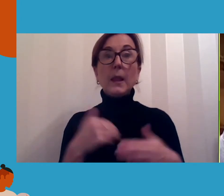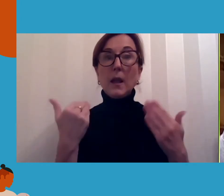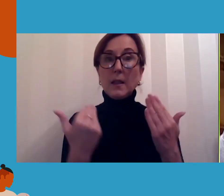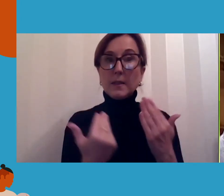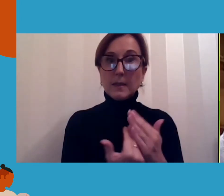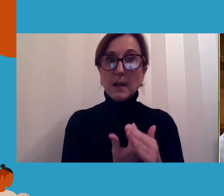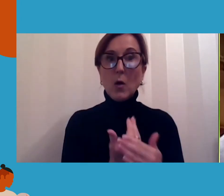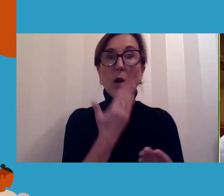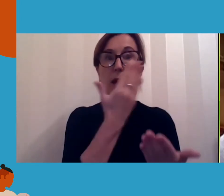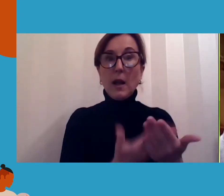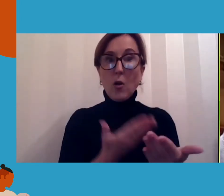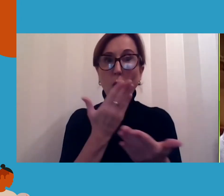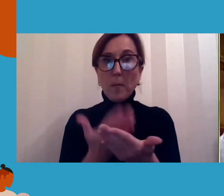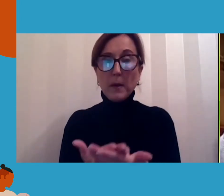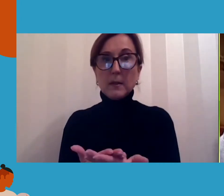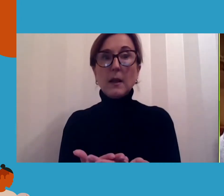recognized